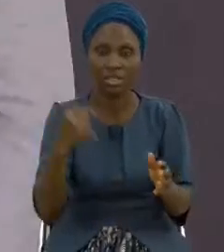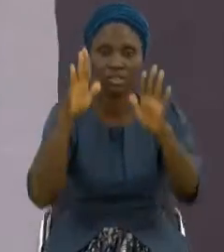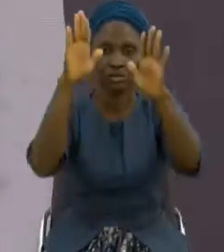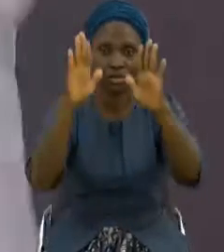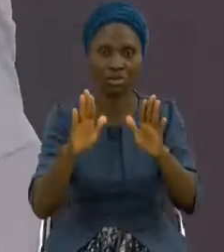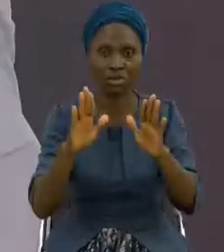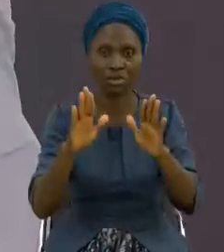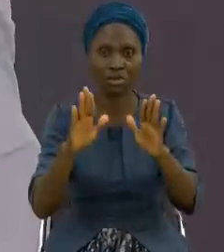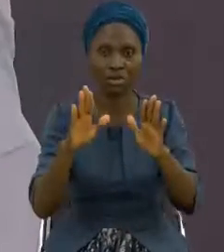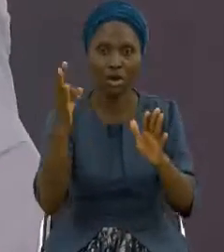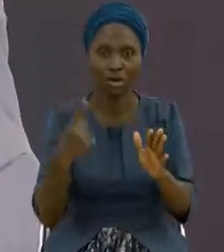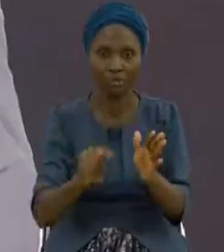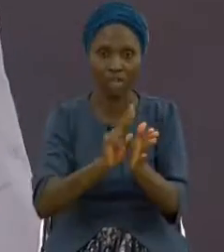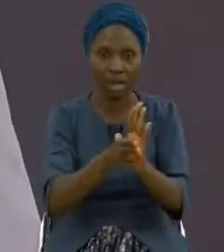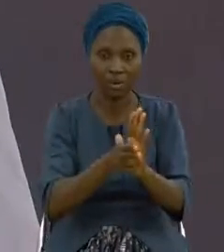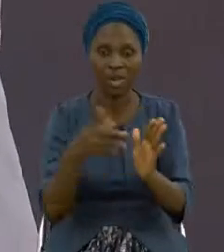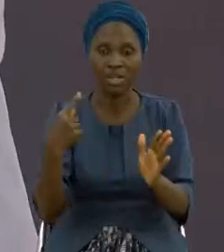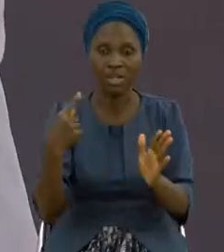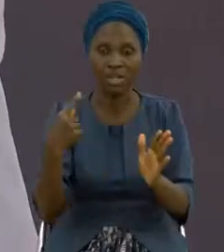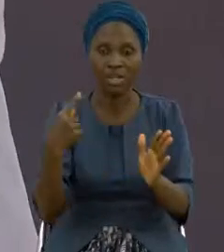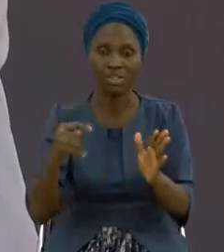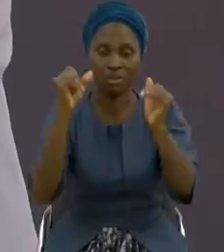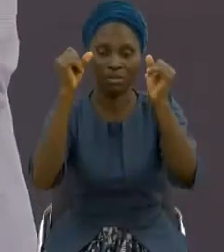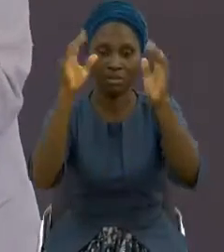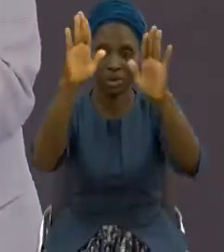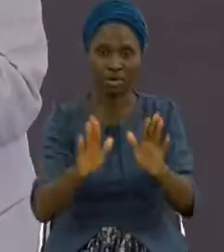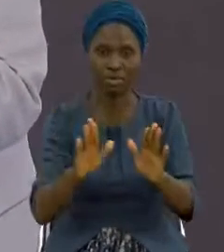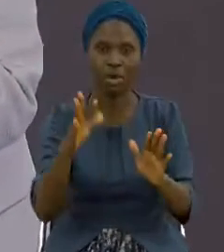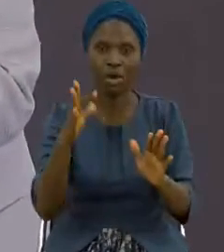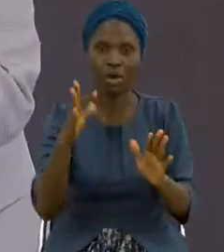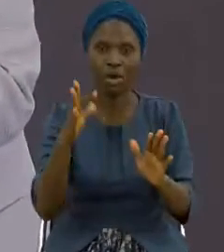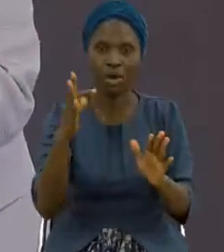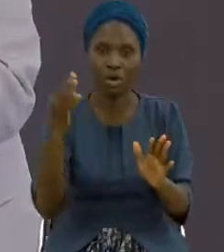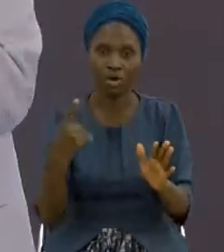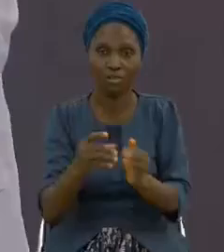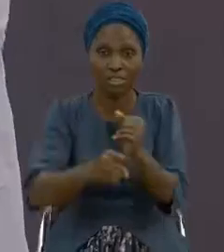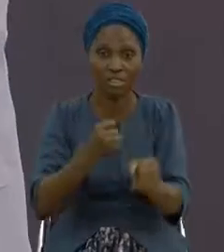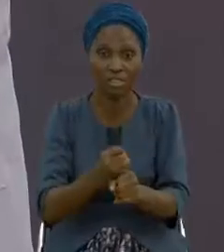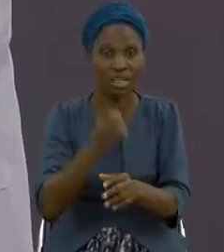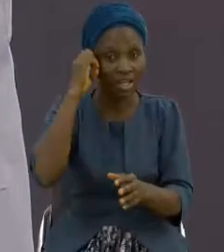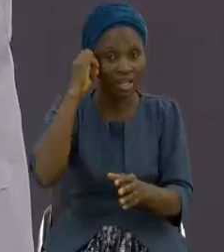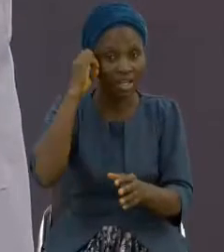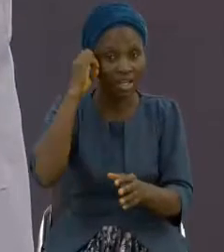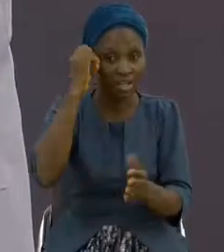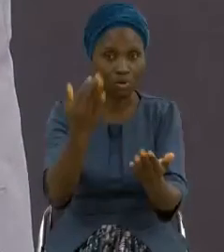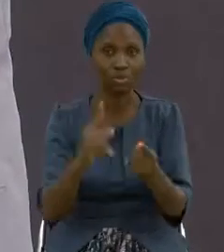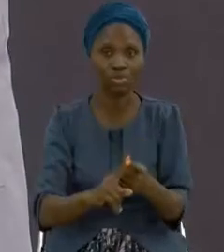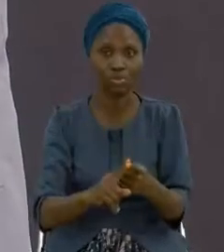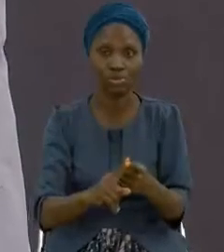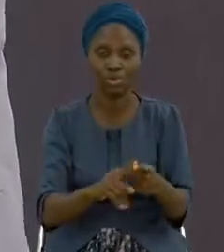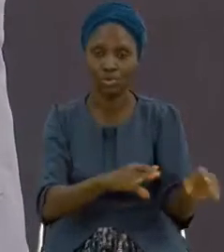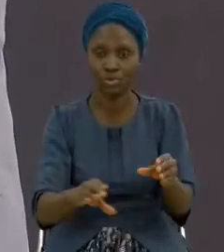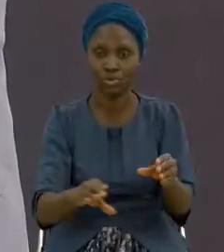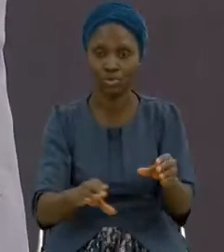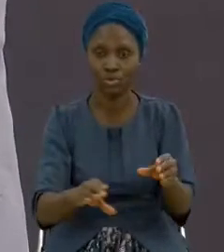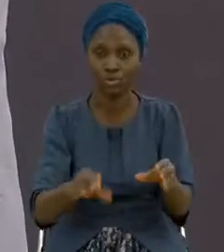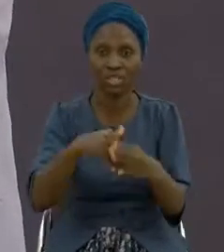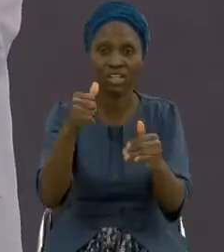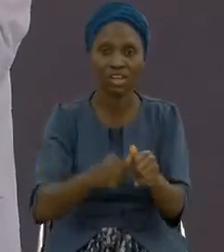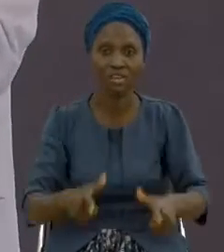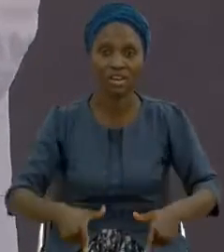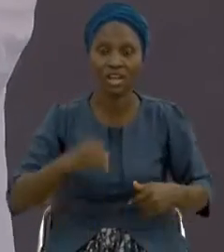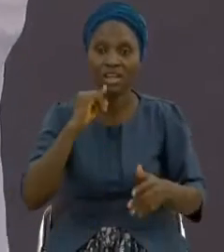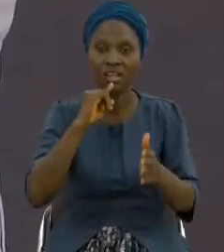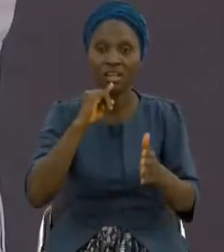miracle of the year he wants to perform in every life is the mortification of